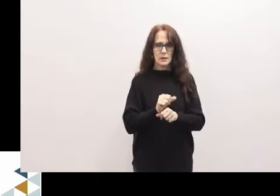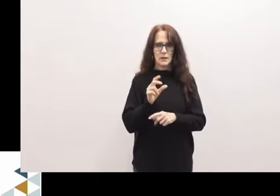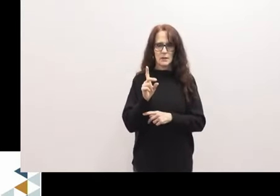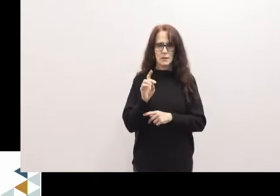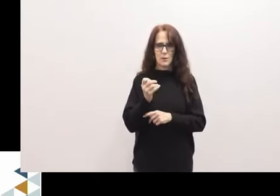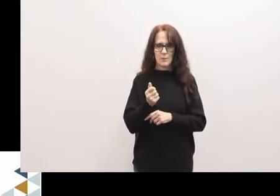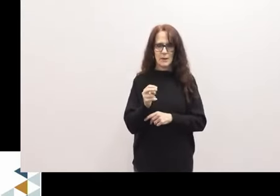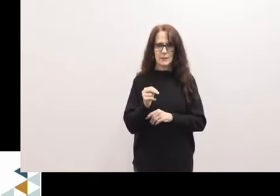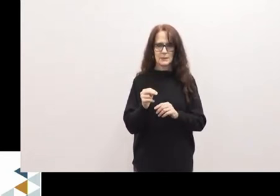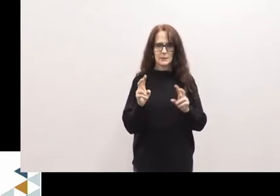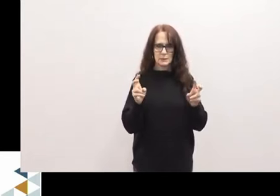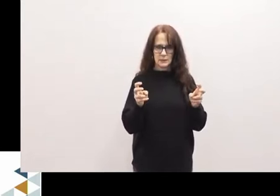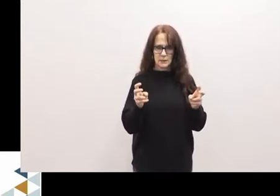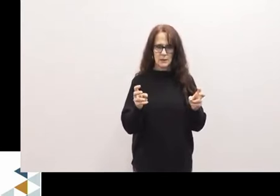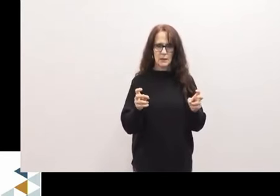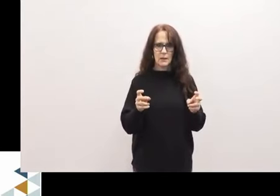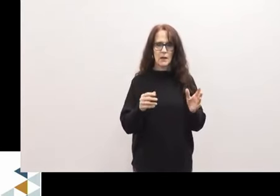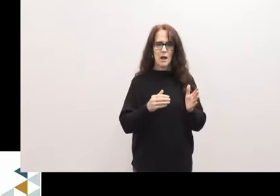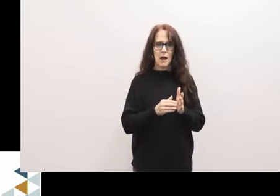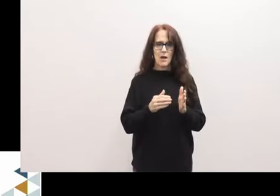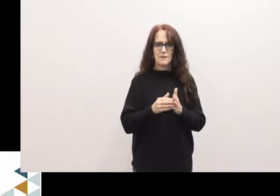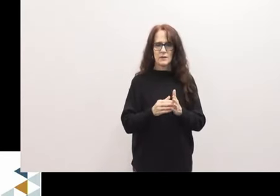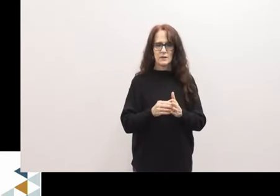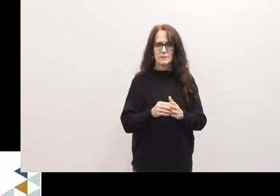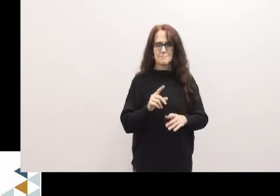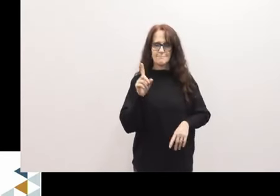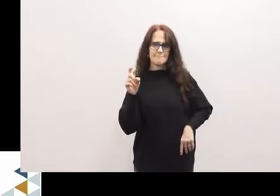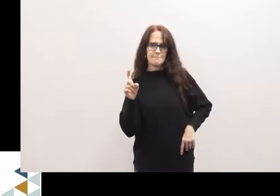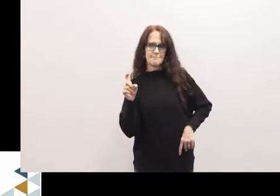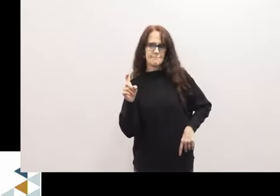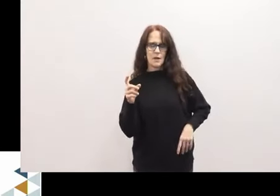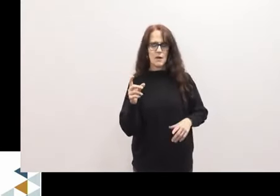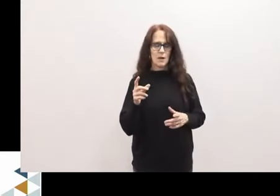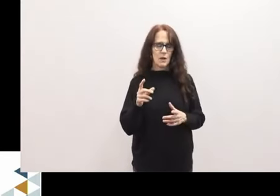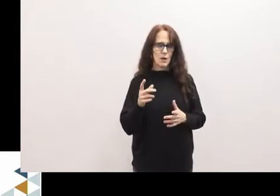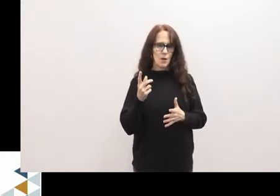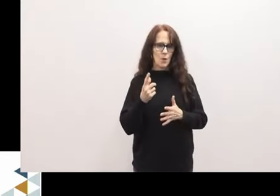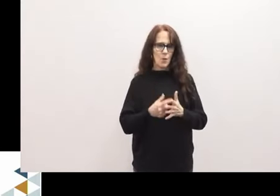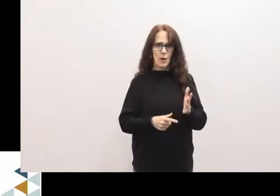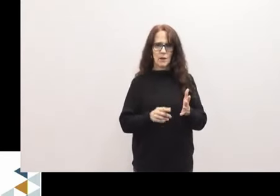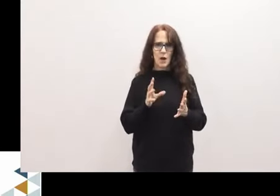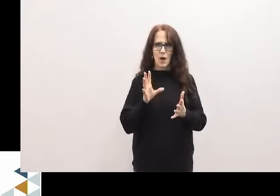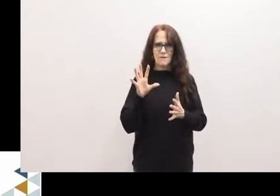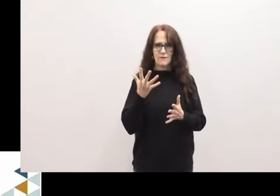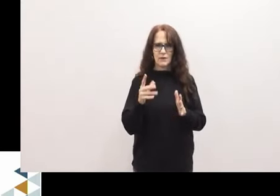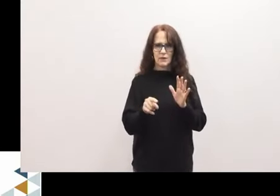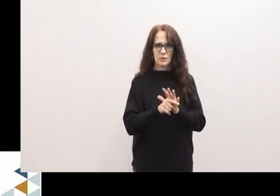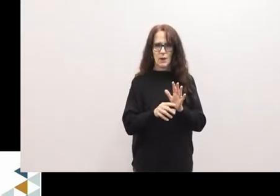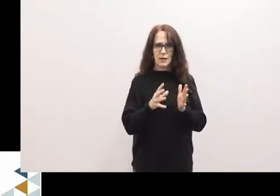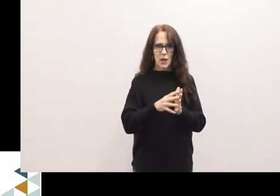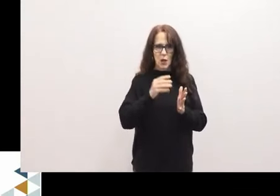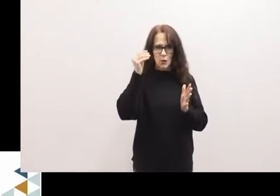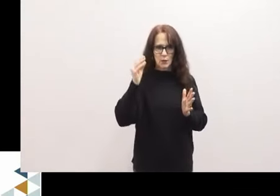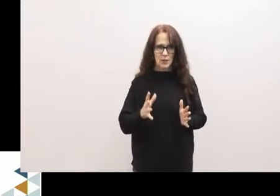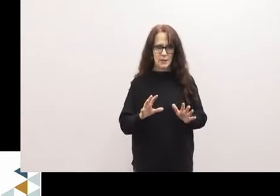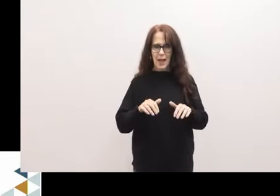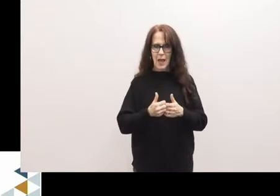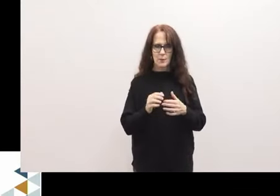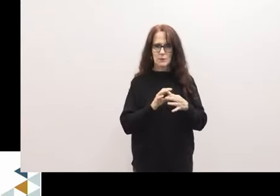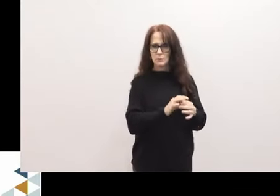domain is that often we get the question around like, well, what are students in fifth grade learning? How is this related to